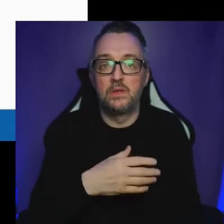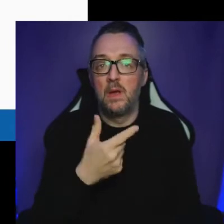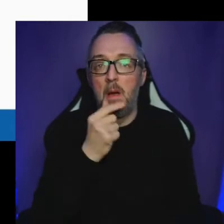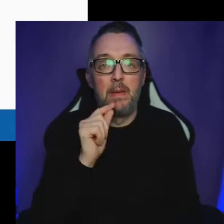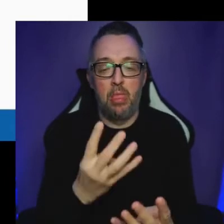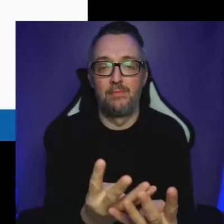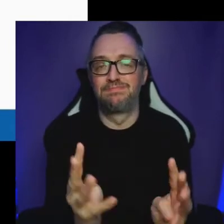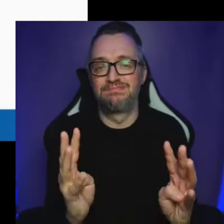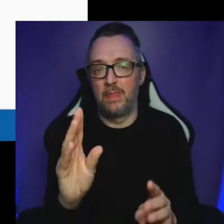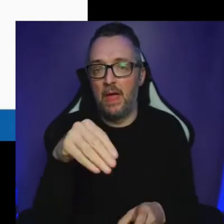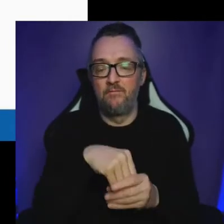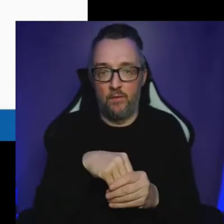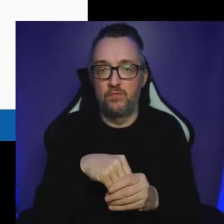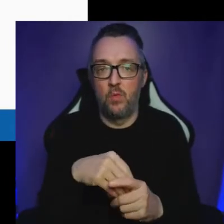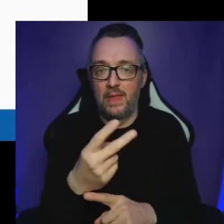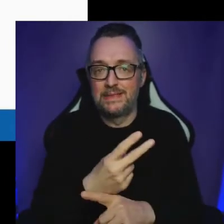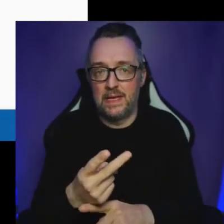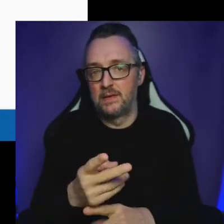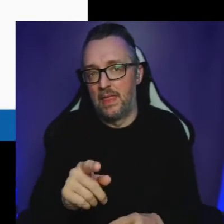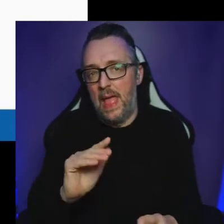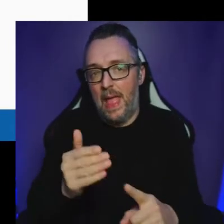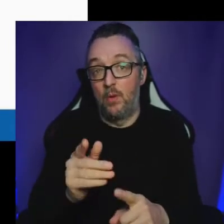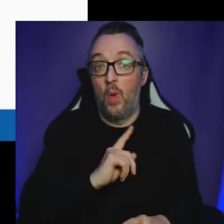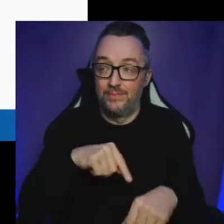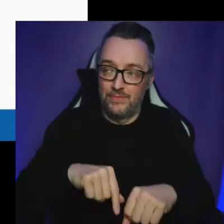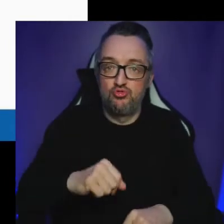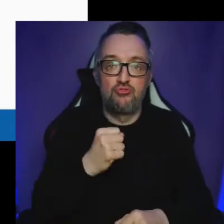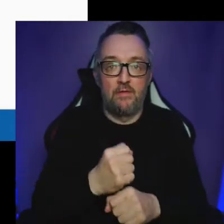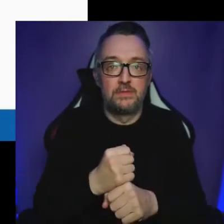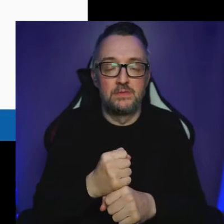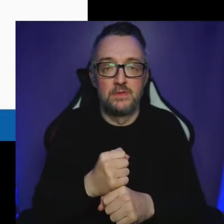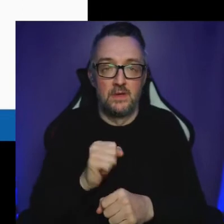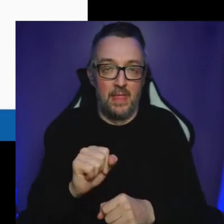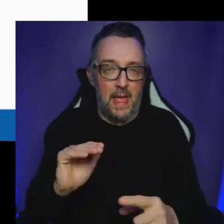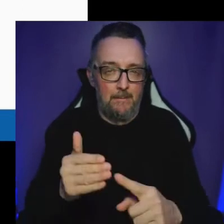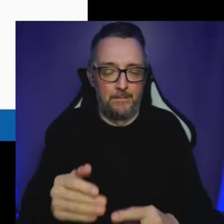in the design process. And that's certainly what we've tried to do within the Scottish Government's approach.